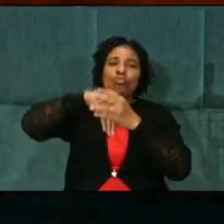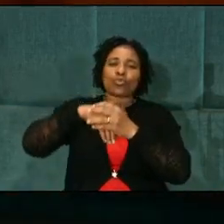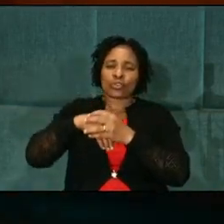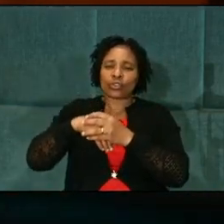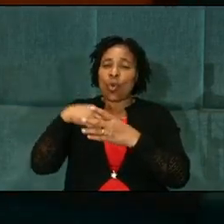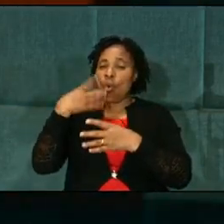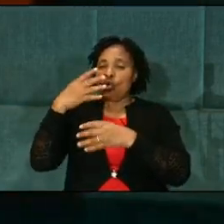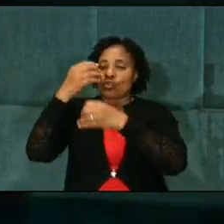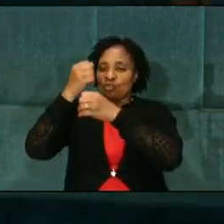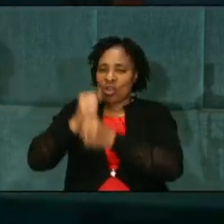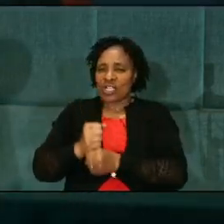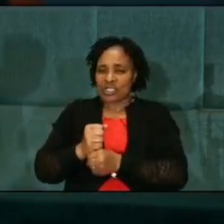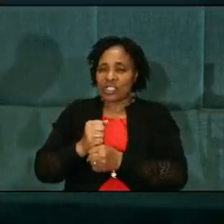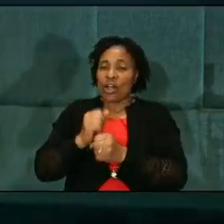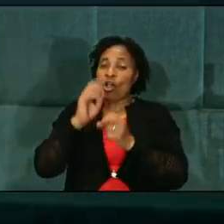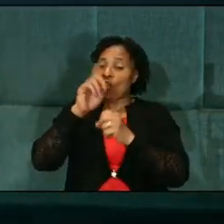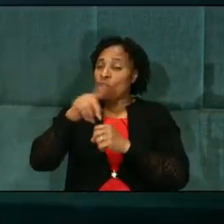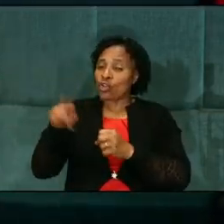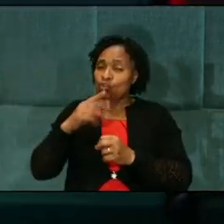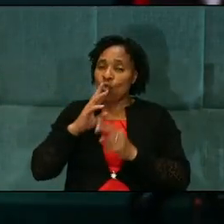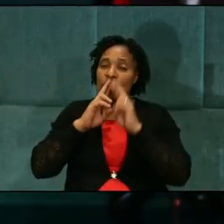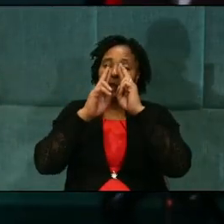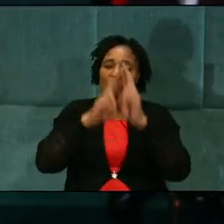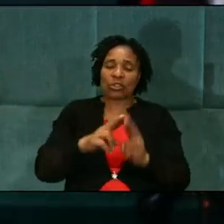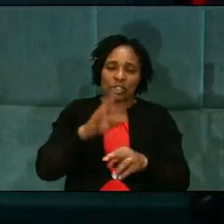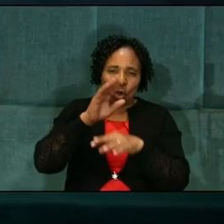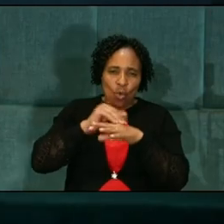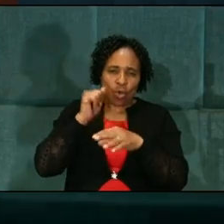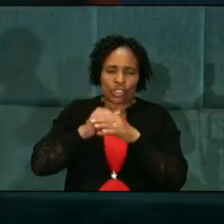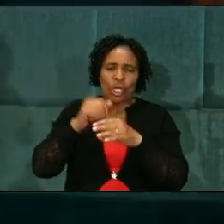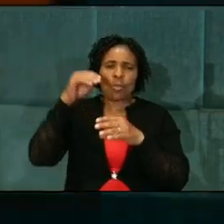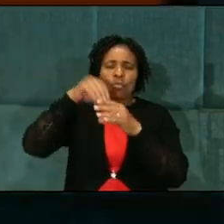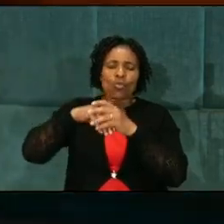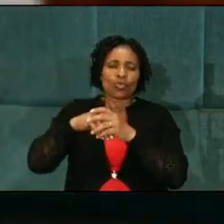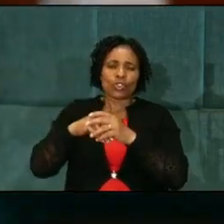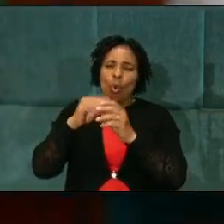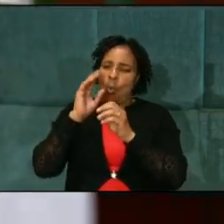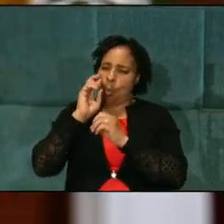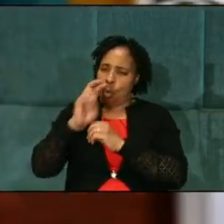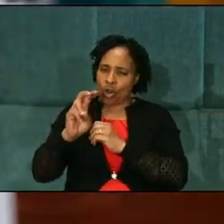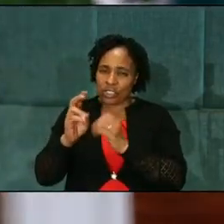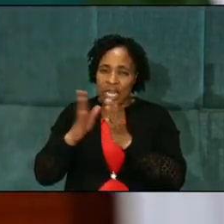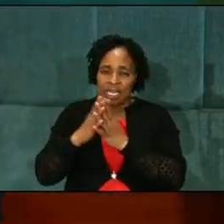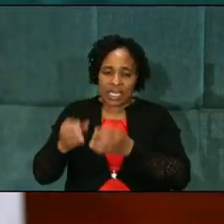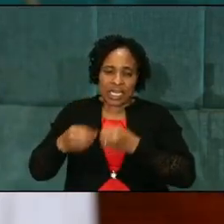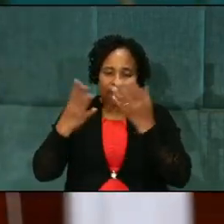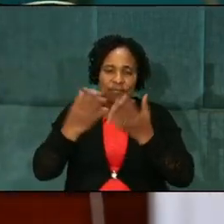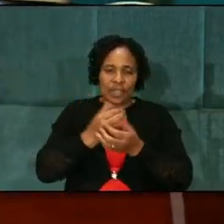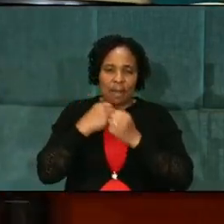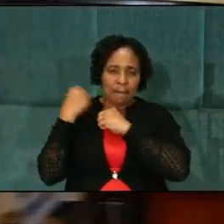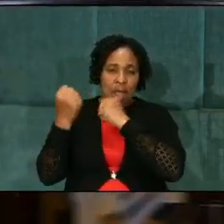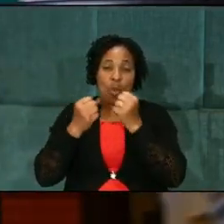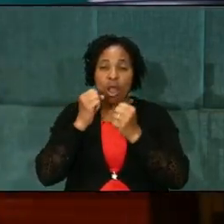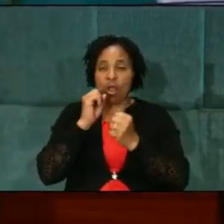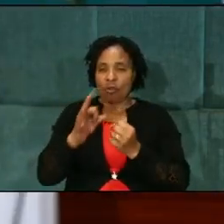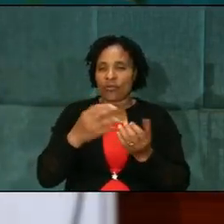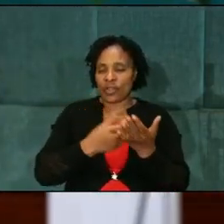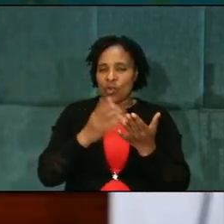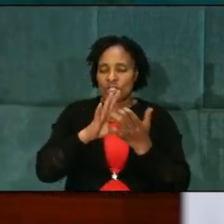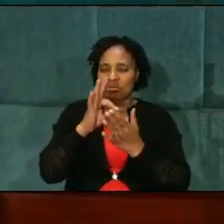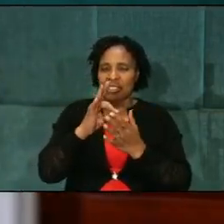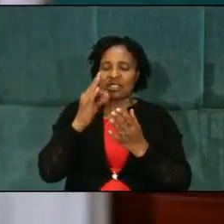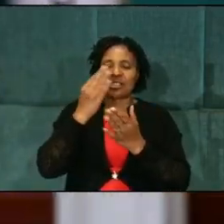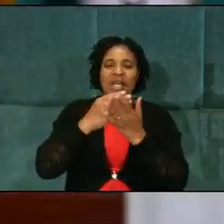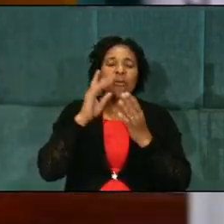out those who responded to the call. Hey, he'll put out those, wash them and gave them the power of the Holy Spirit, and somebody will be going home.